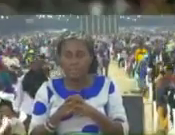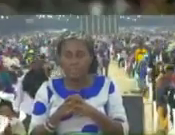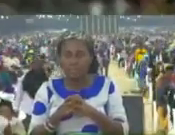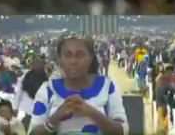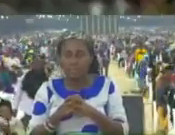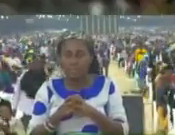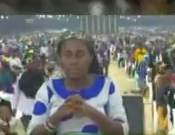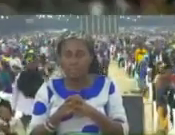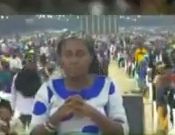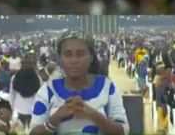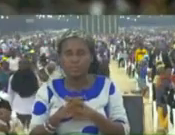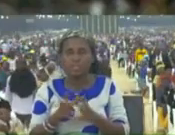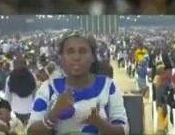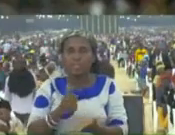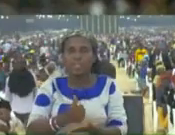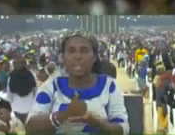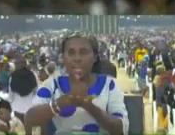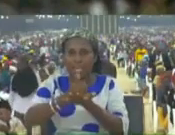Help came